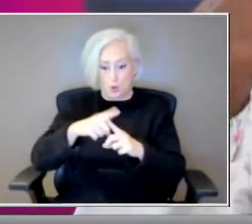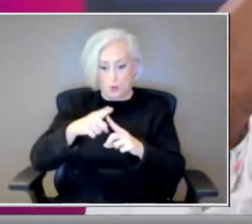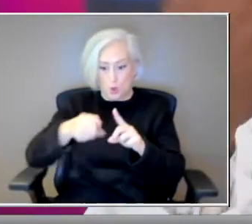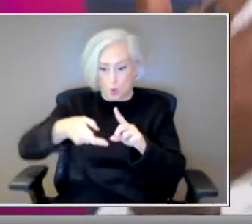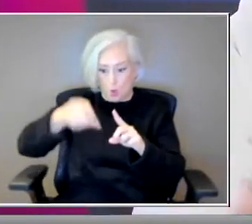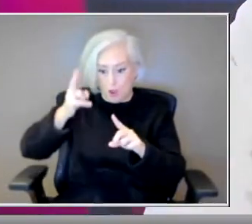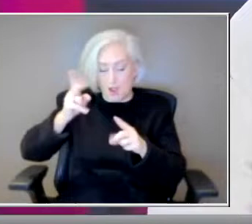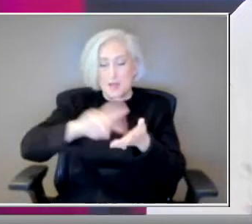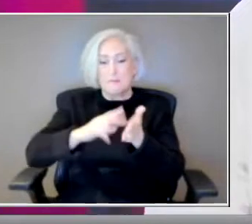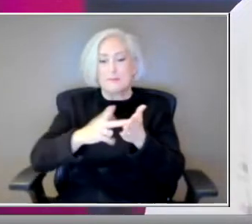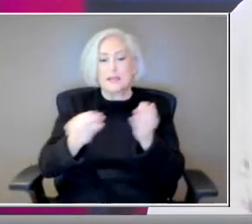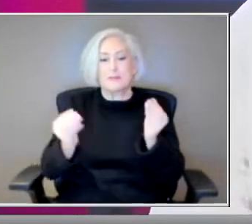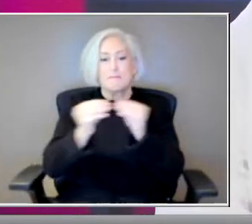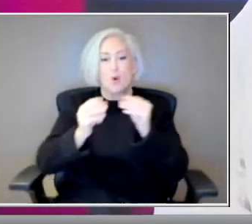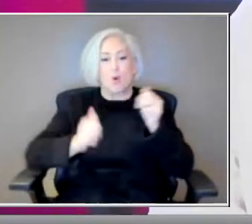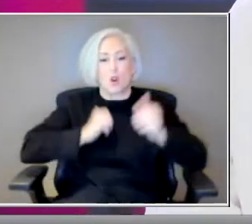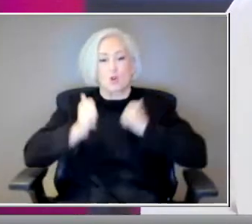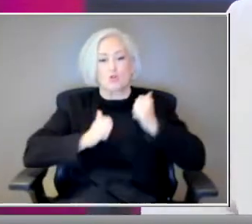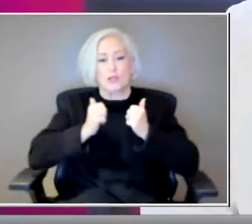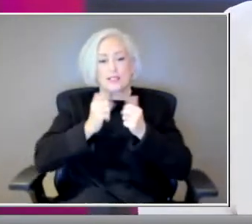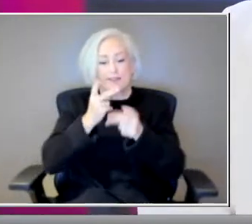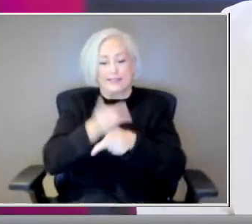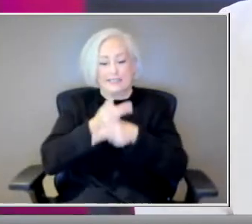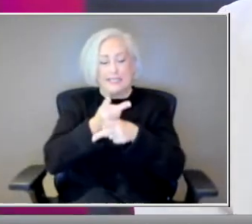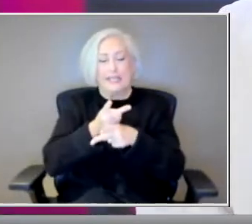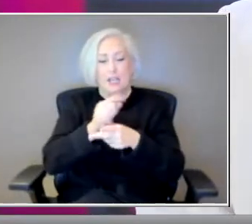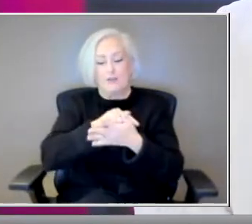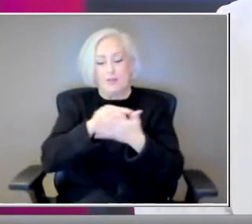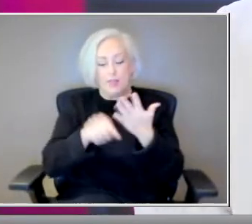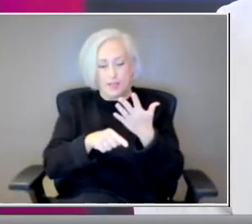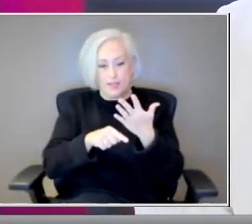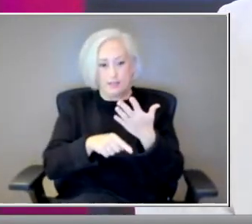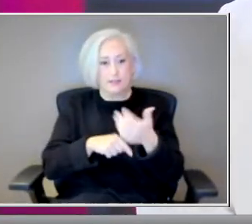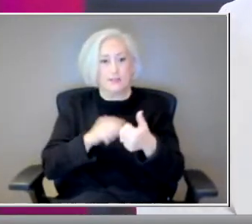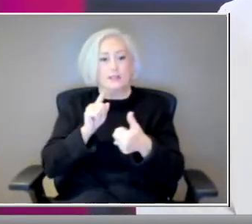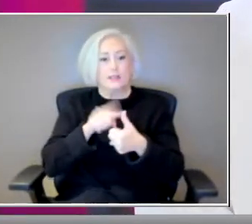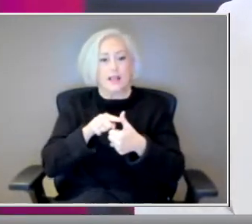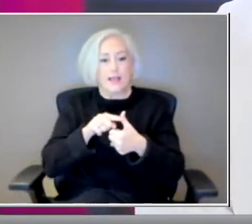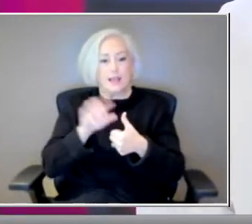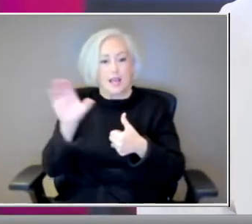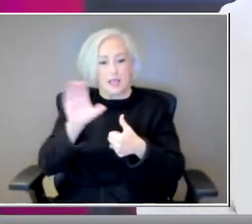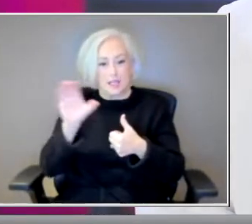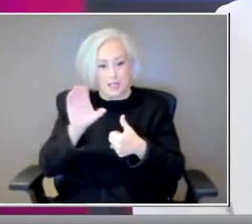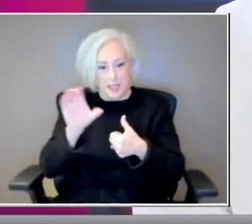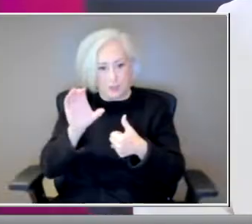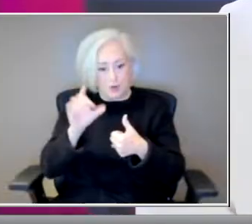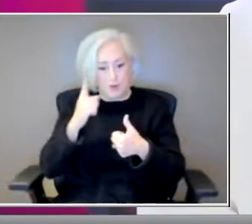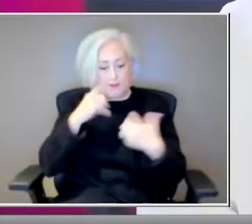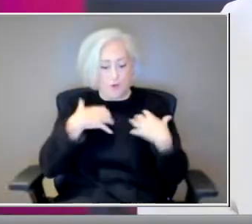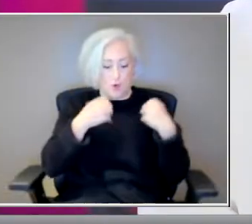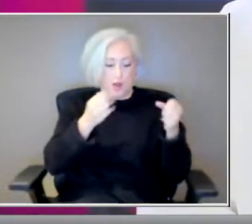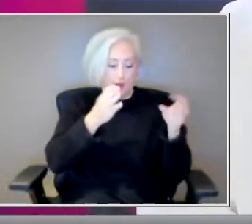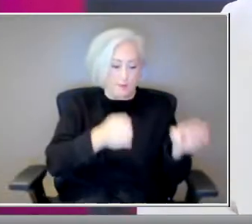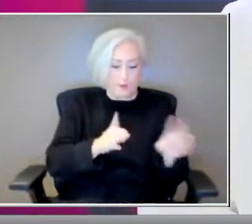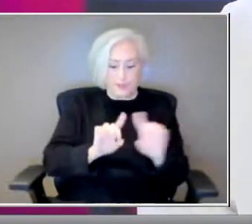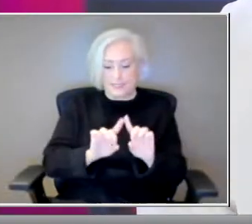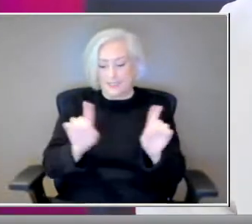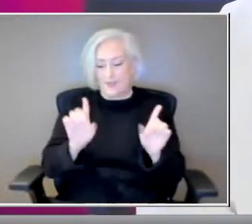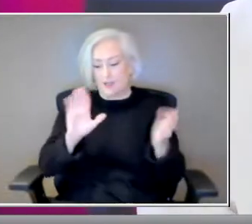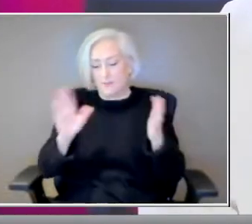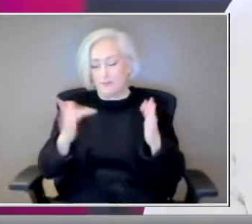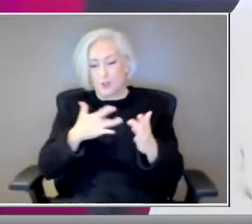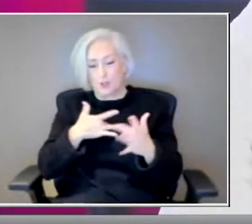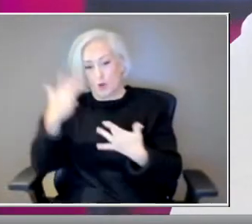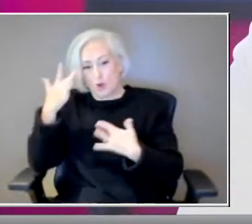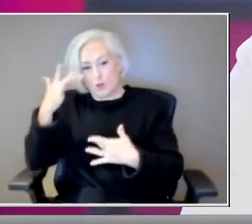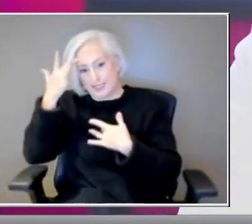in treating these risk factors. So the cholesterol cutoff for a healthy person is different than someone who has a heart disease. So we get